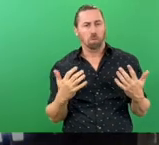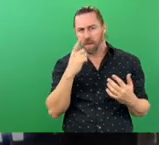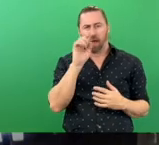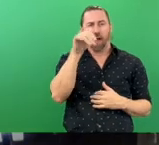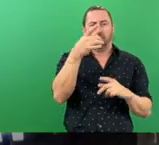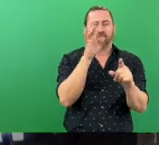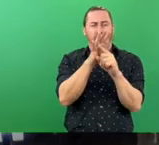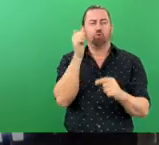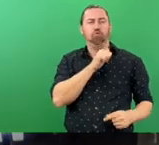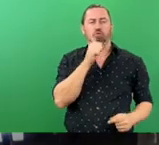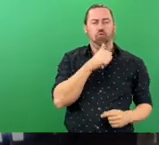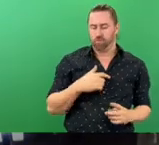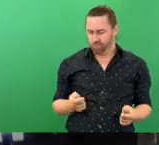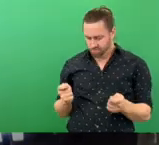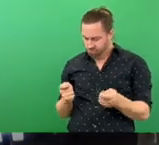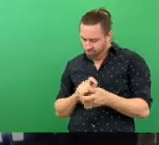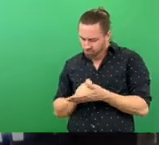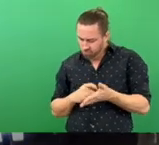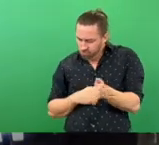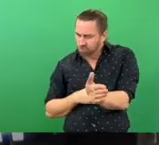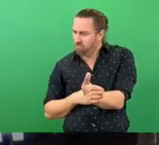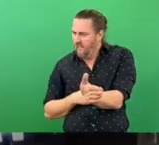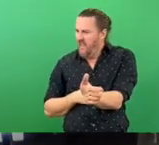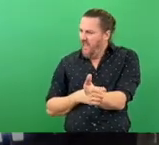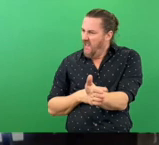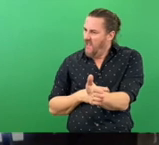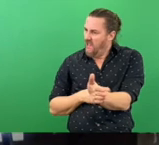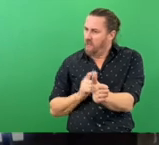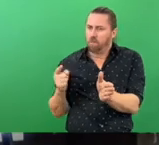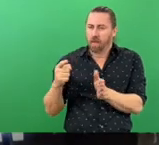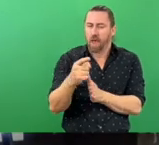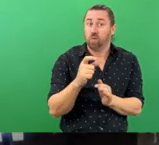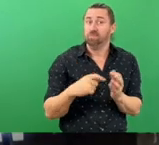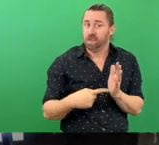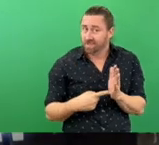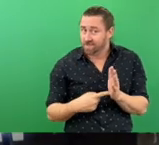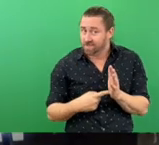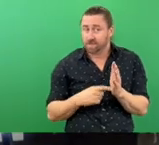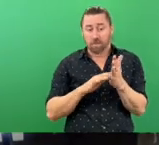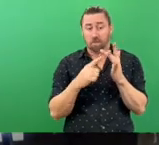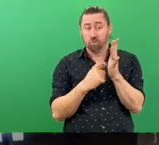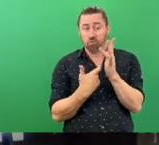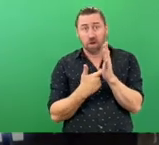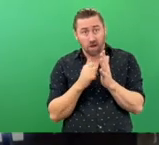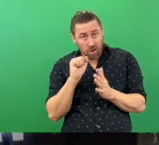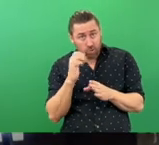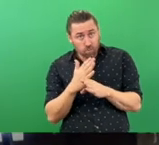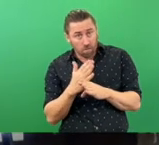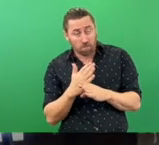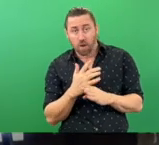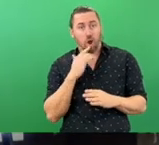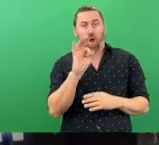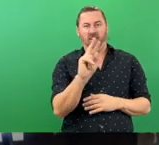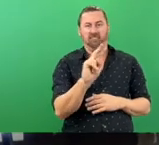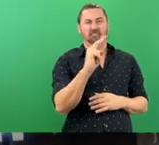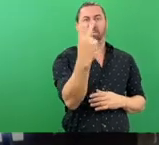demonstrate for yourself at home with your own mirror right now. The strange thing about that, though, is it's not exactly true, and it's not what mirrors do. Mirrors don't